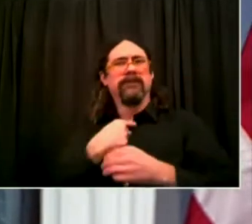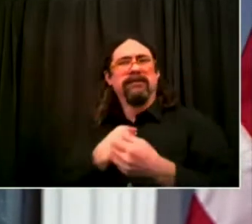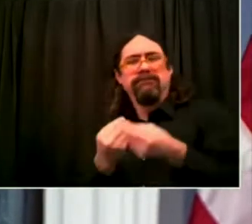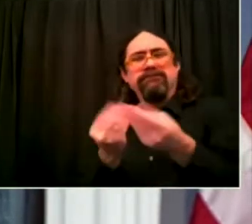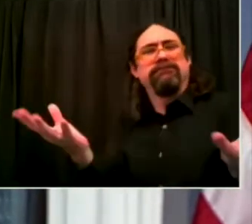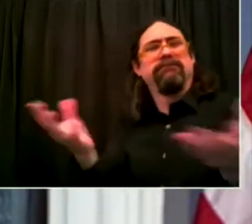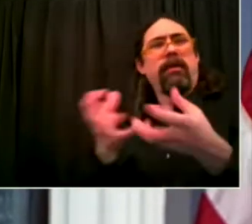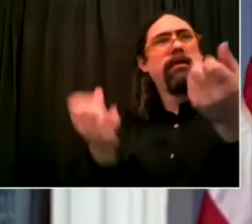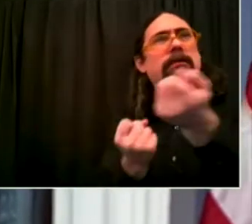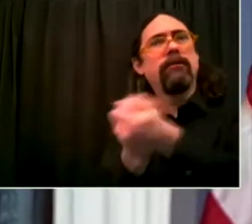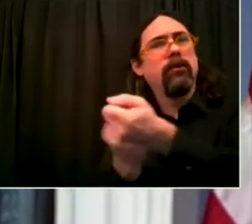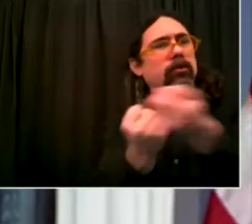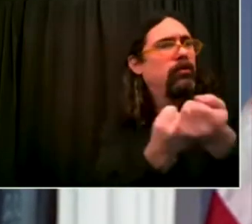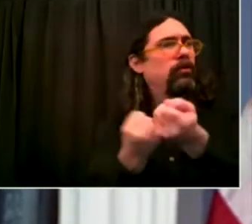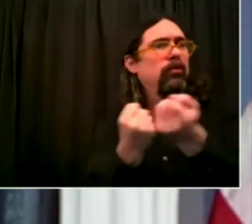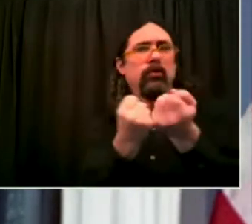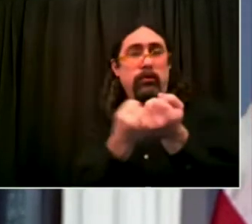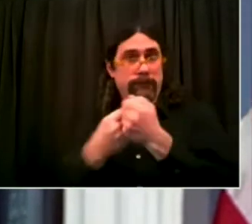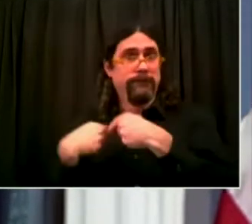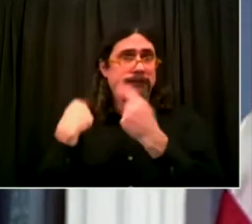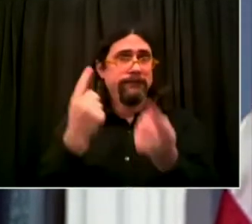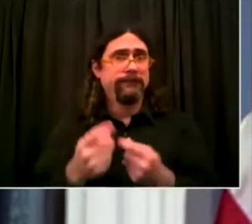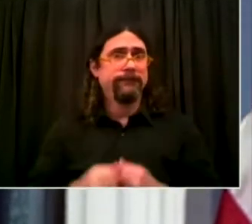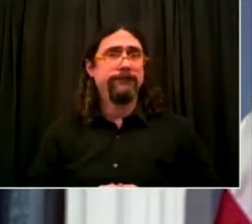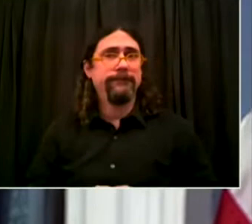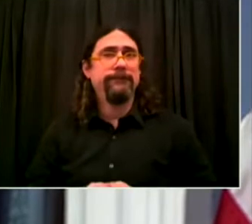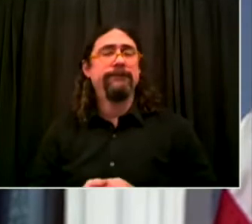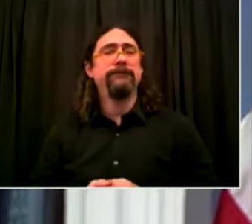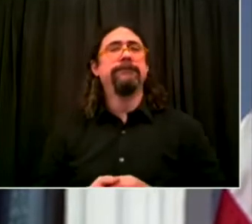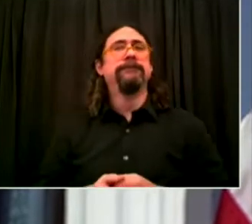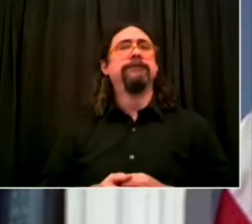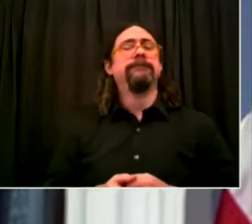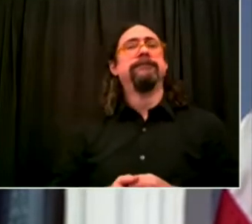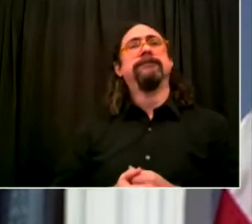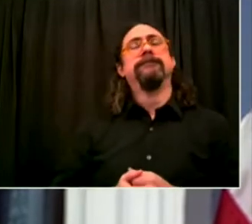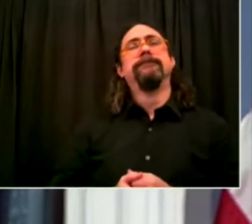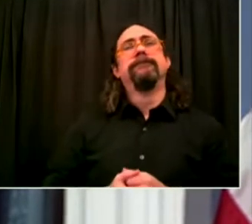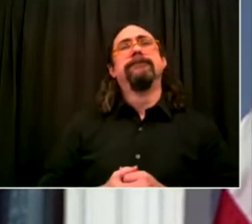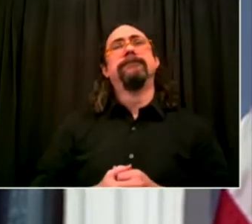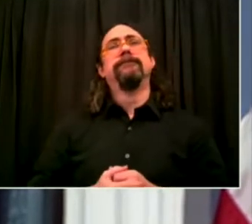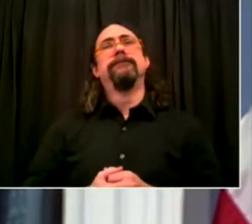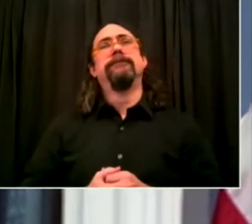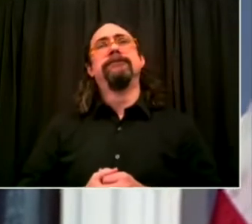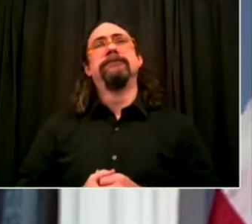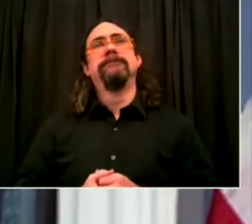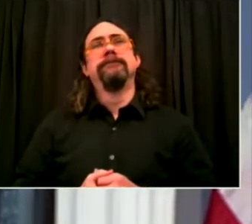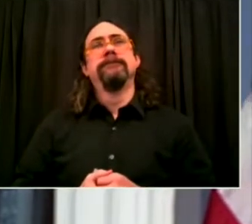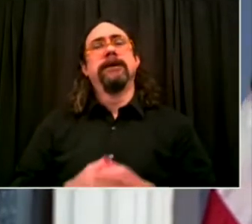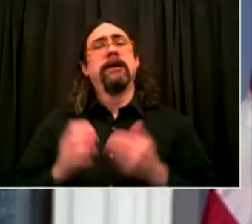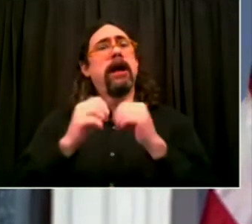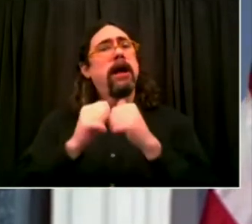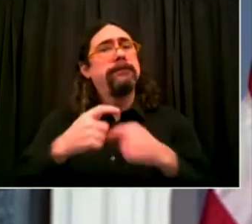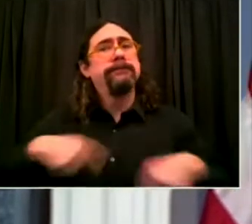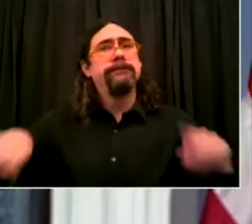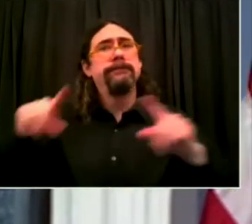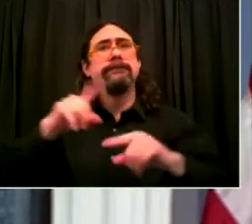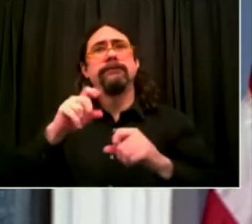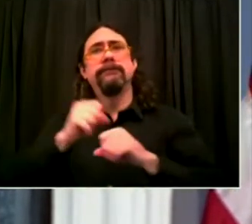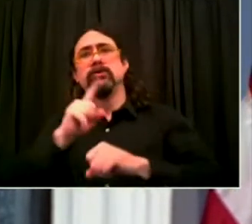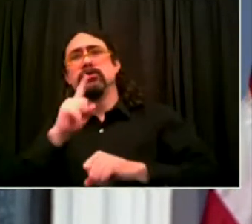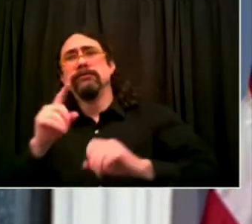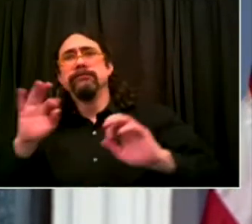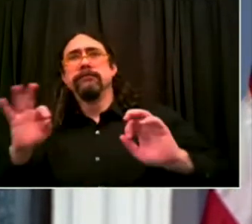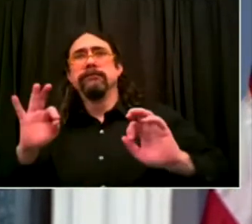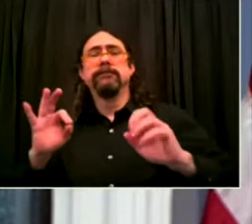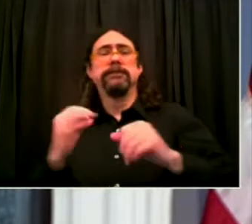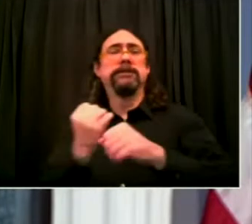prioritizing their focus on safety measures. We will not compromise on safety. We're hiring additional staff to